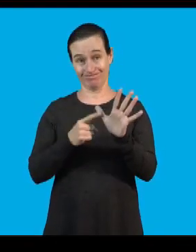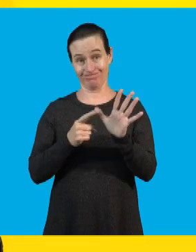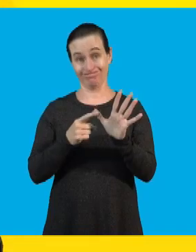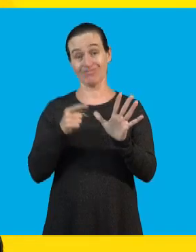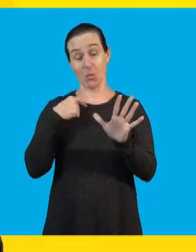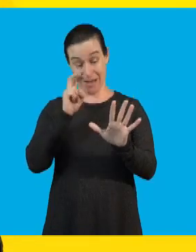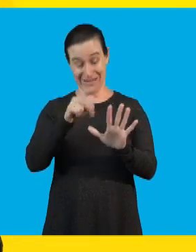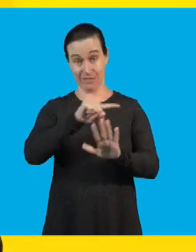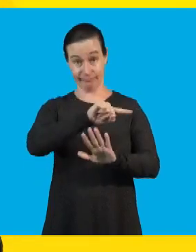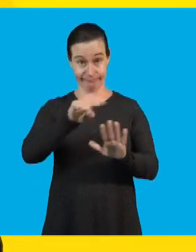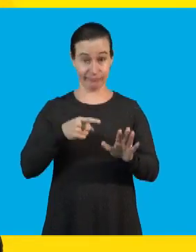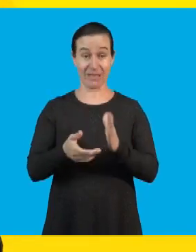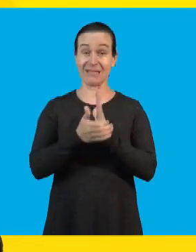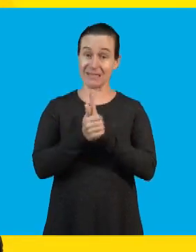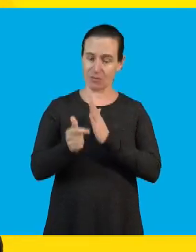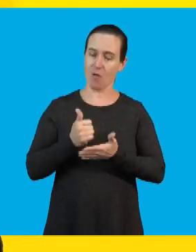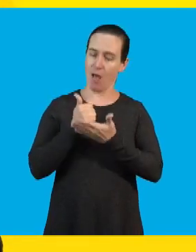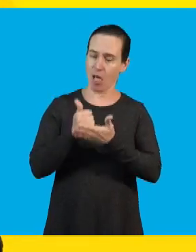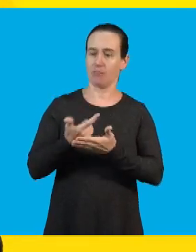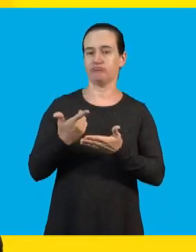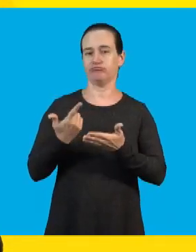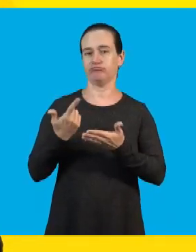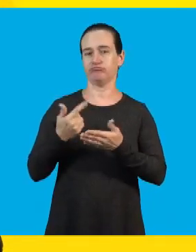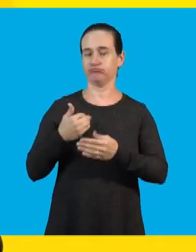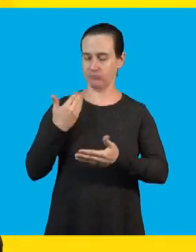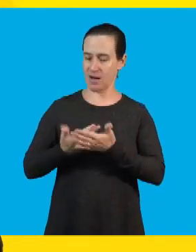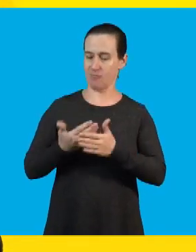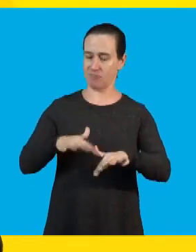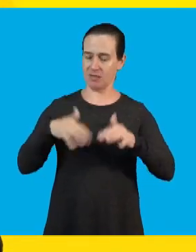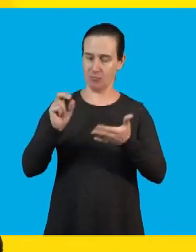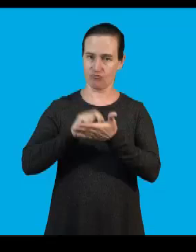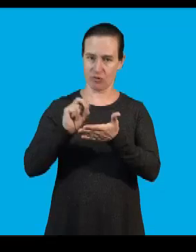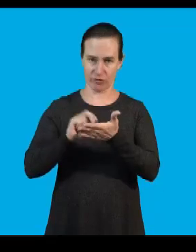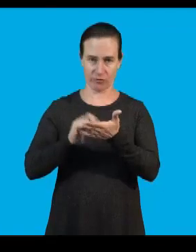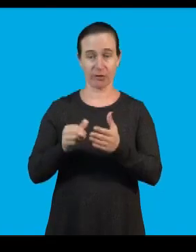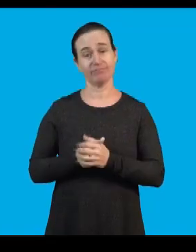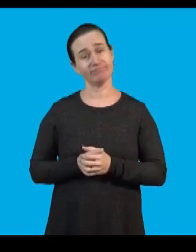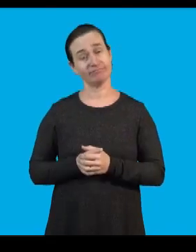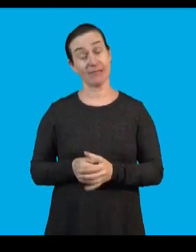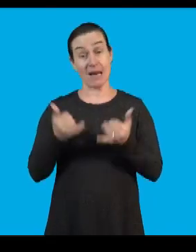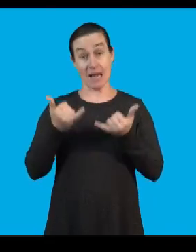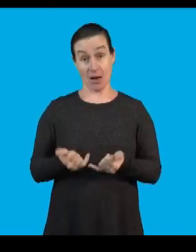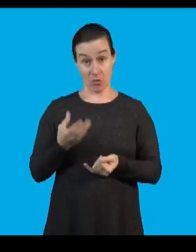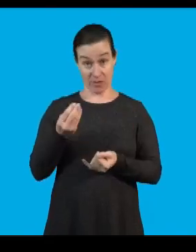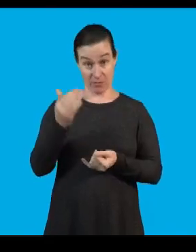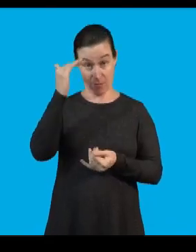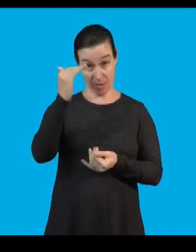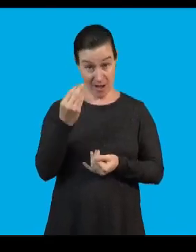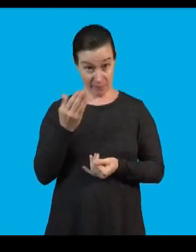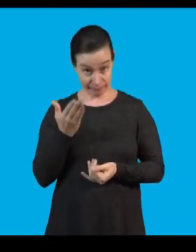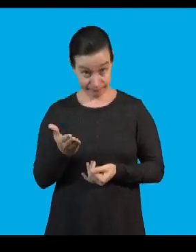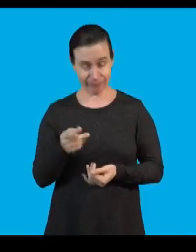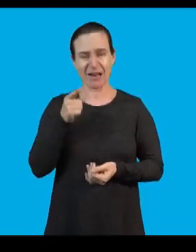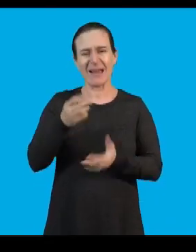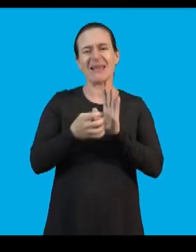need the following skills in order to cope with your examination. Learners, here are examples